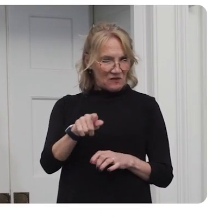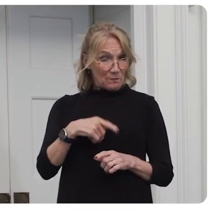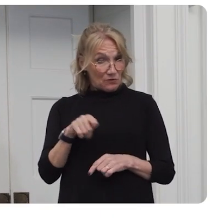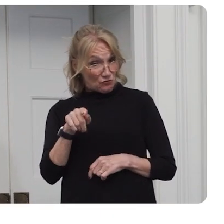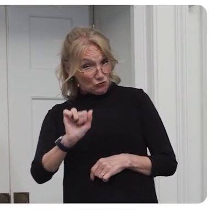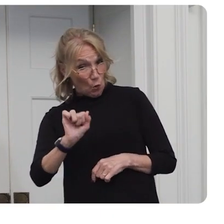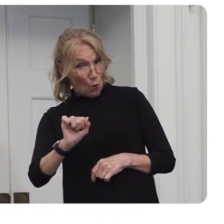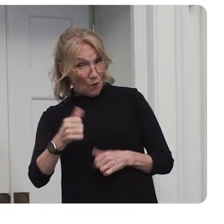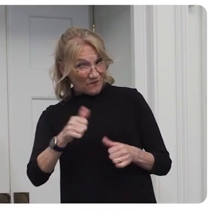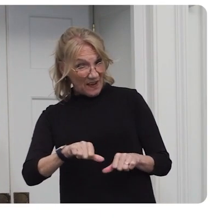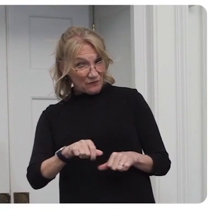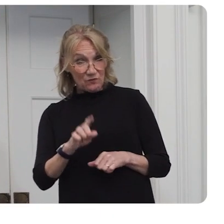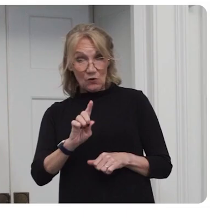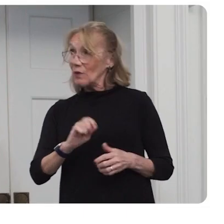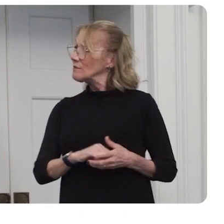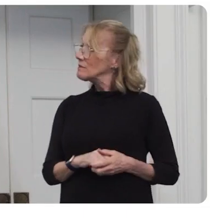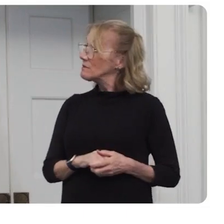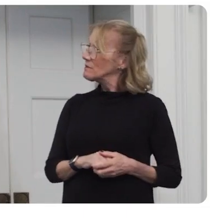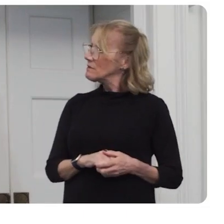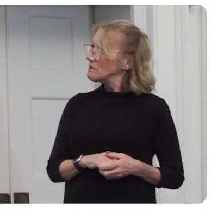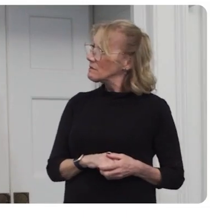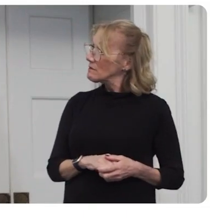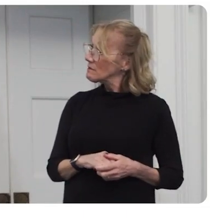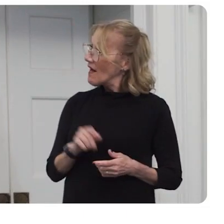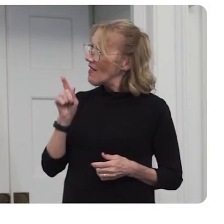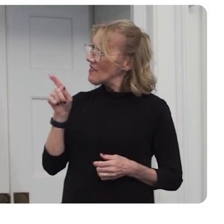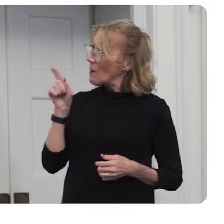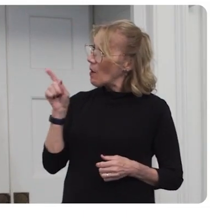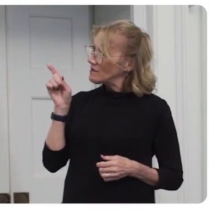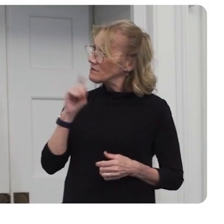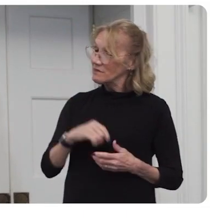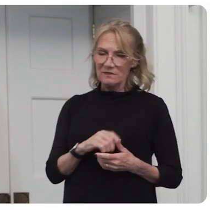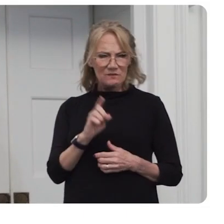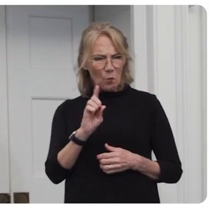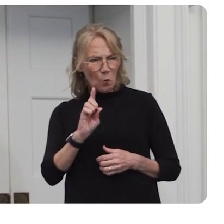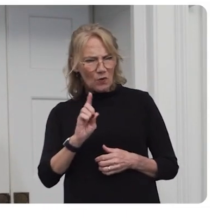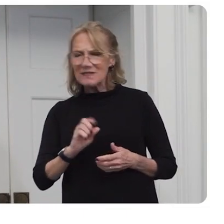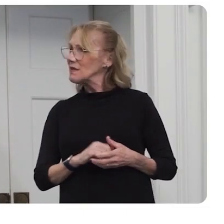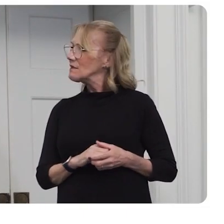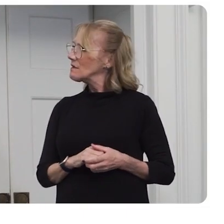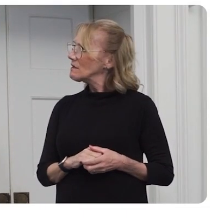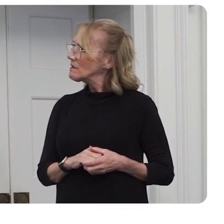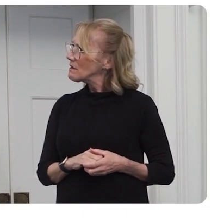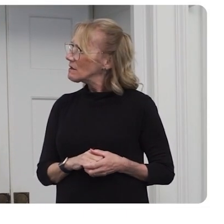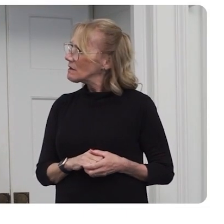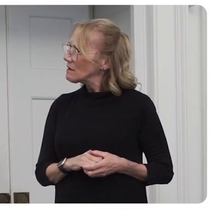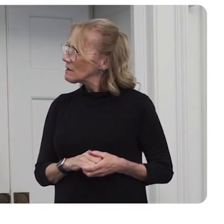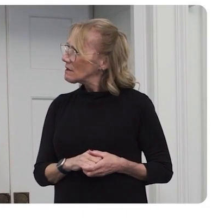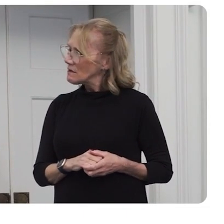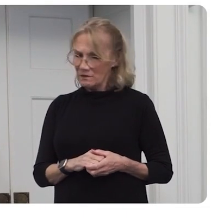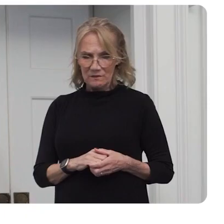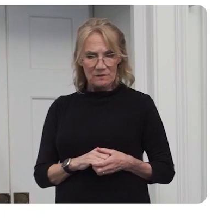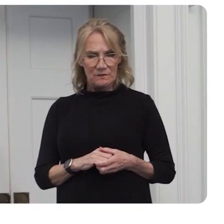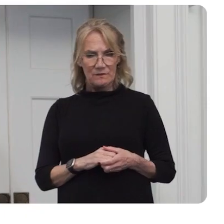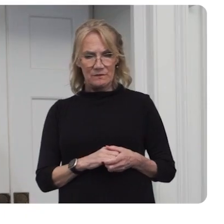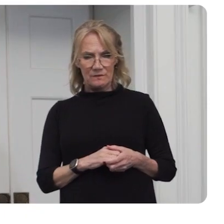what your favorites are. Yeah. Yes, that one. Okay, I've not seen this before. What is that? I